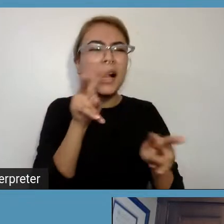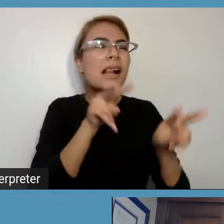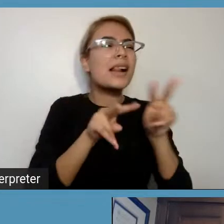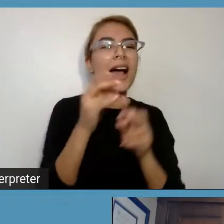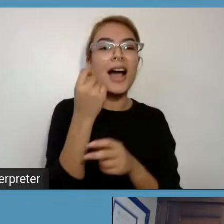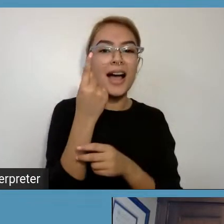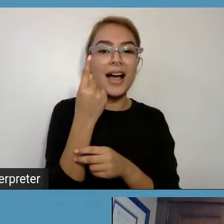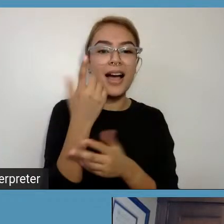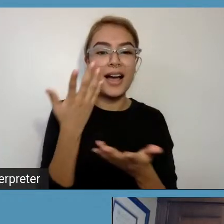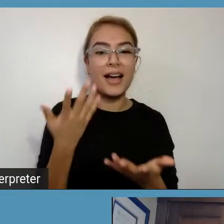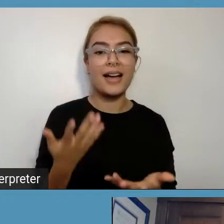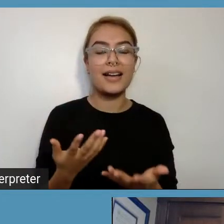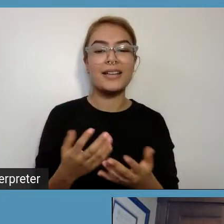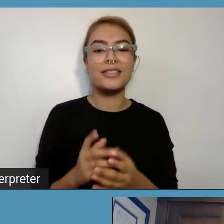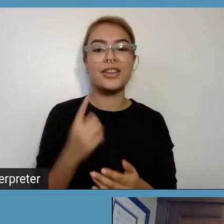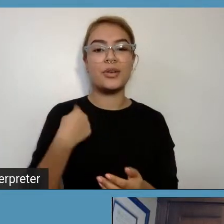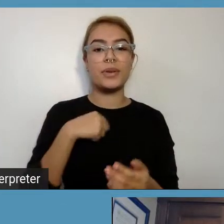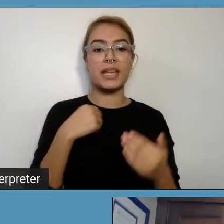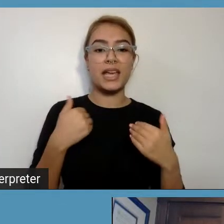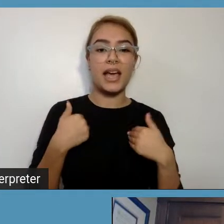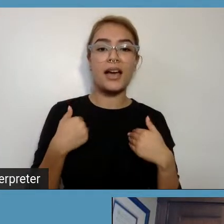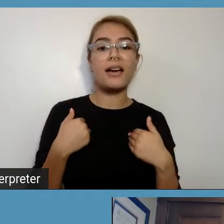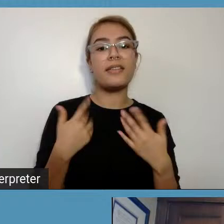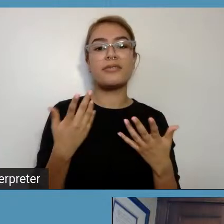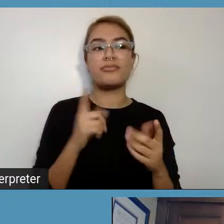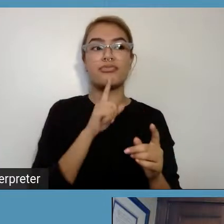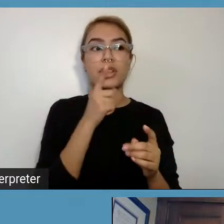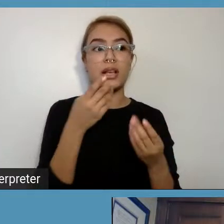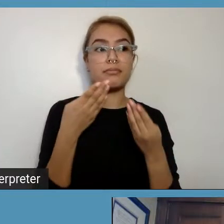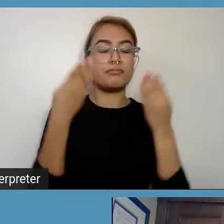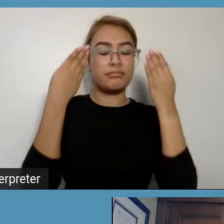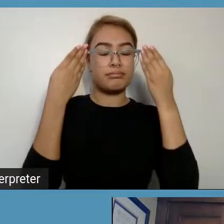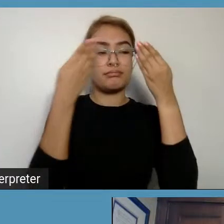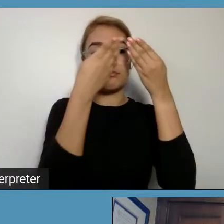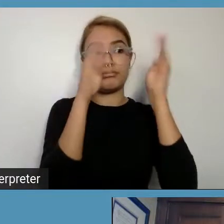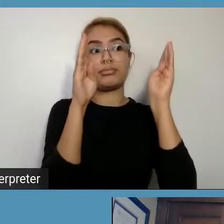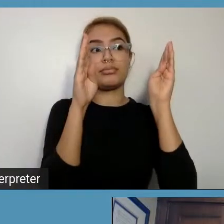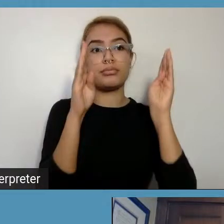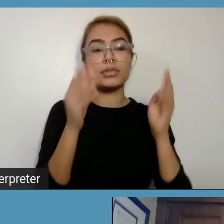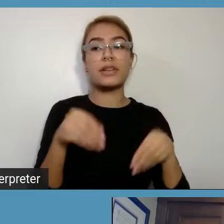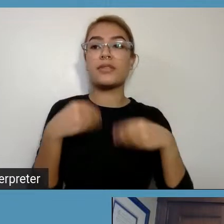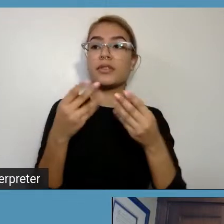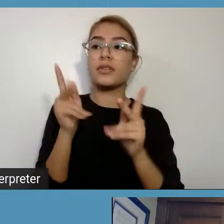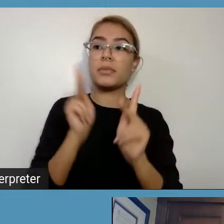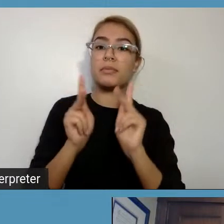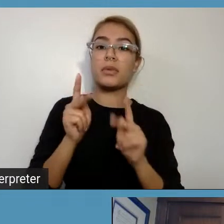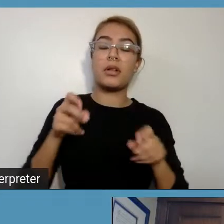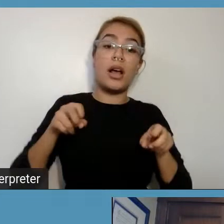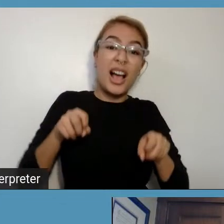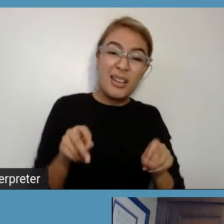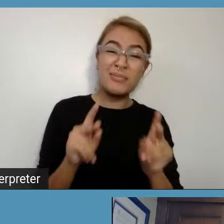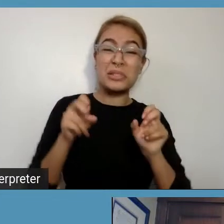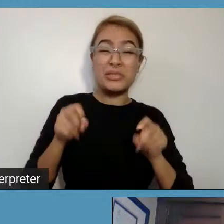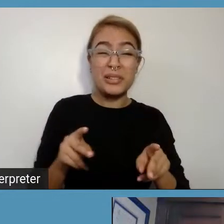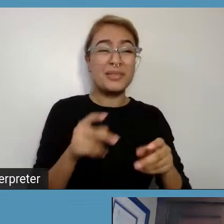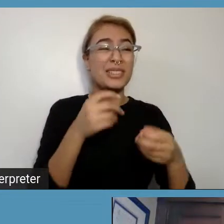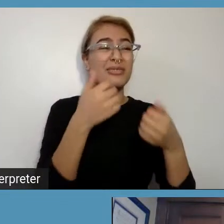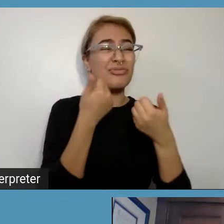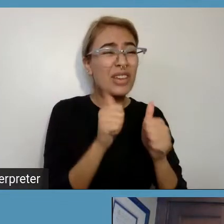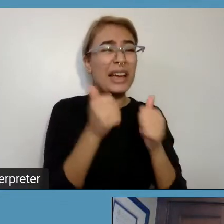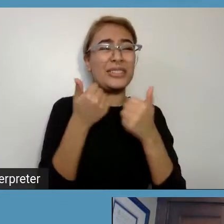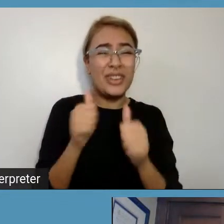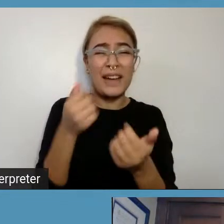out. We've had to be really open to giving people the opportunity to try and fail and try different